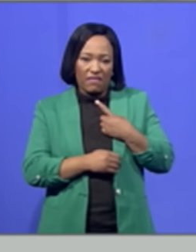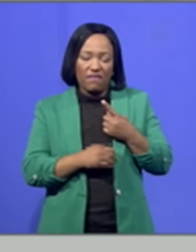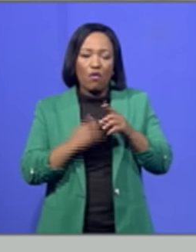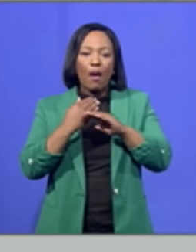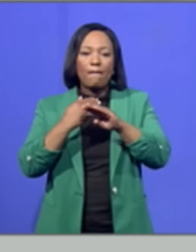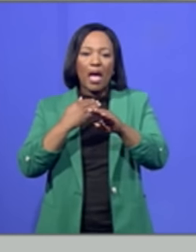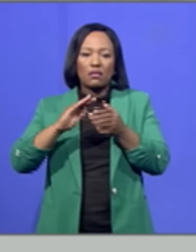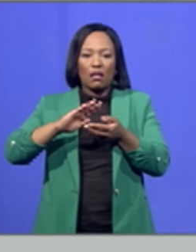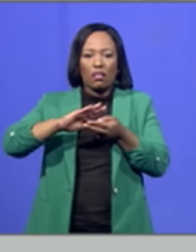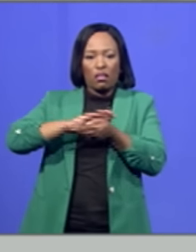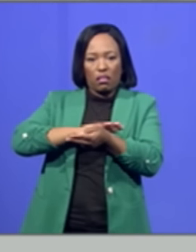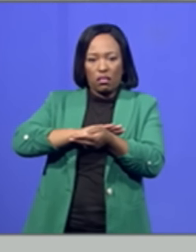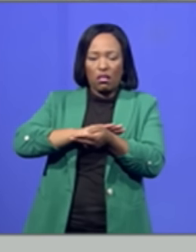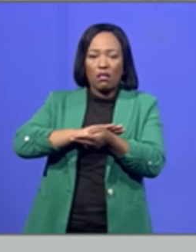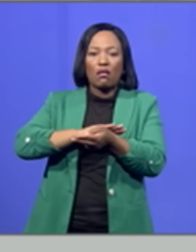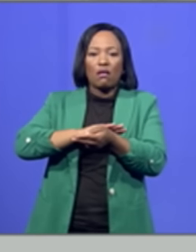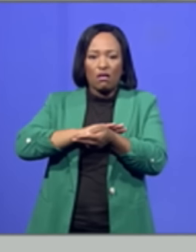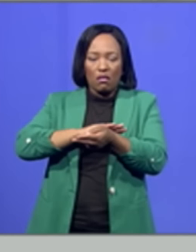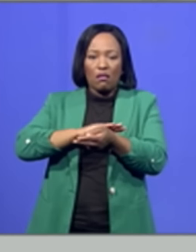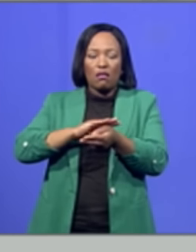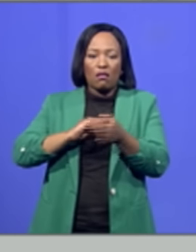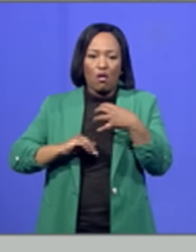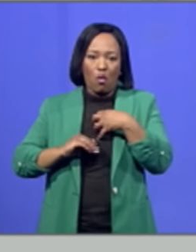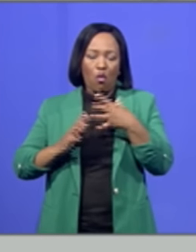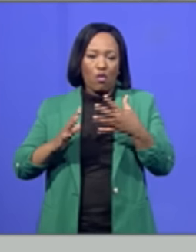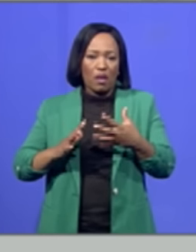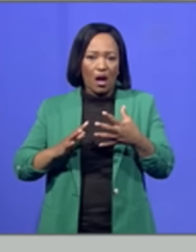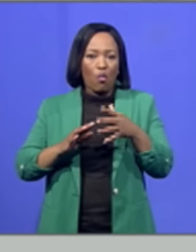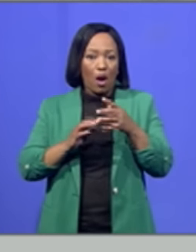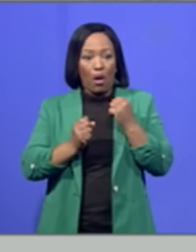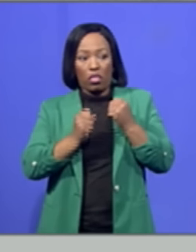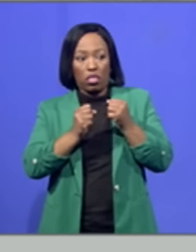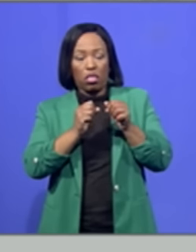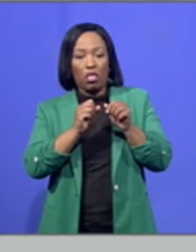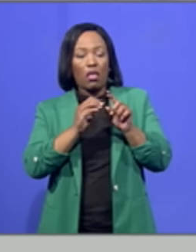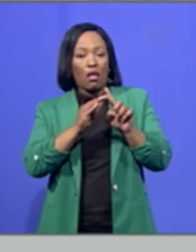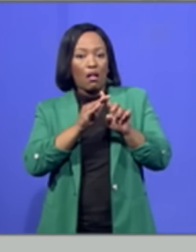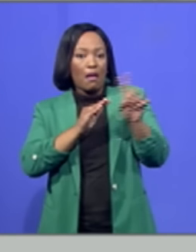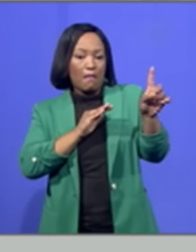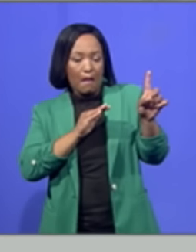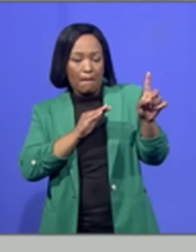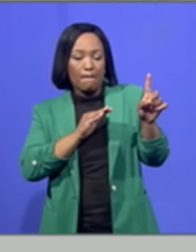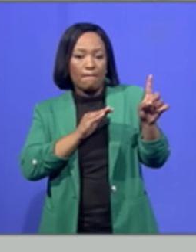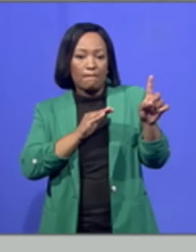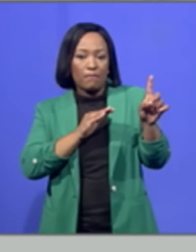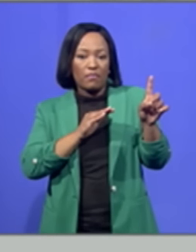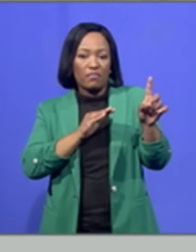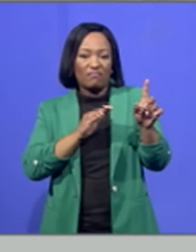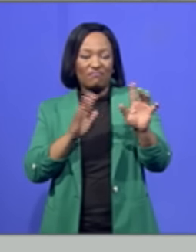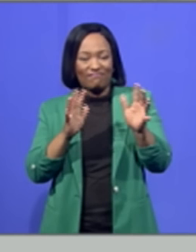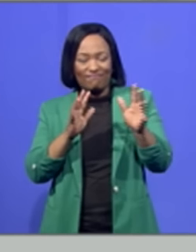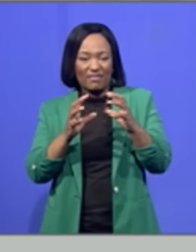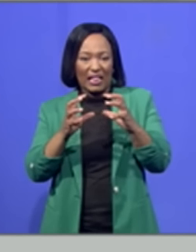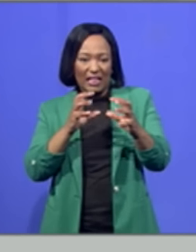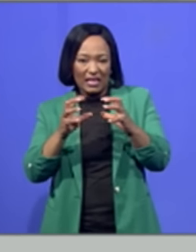in the shack. And the owner was chasing this one. And then which apparently accosted him and